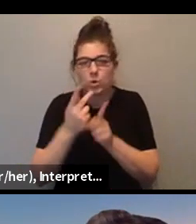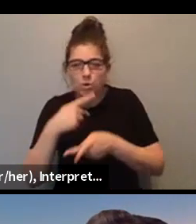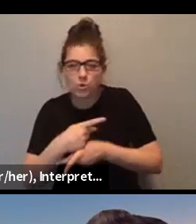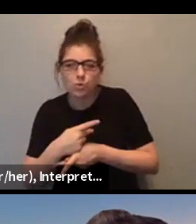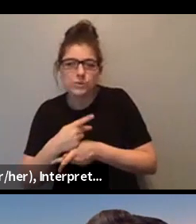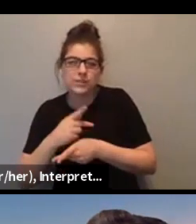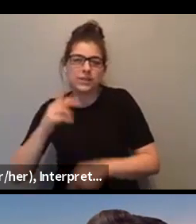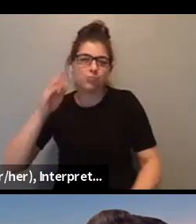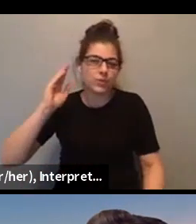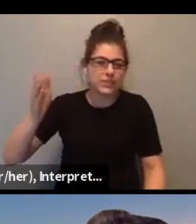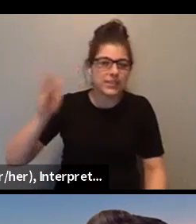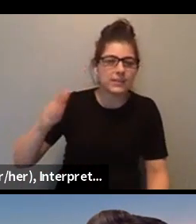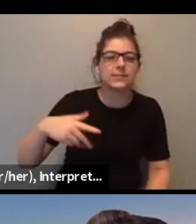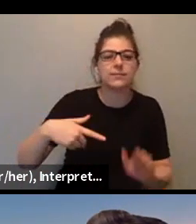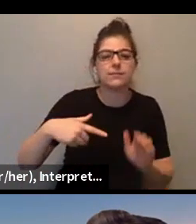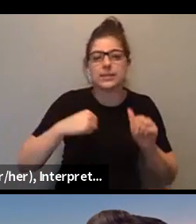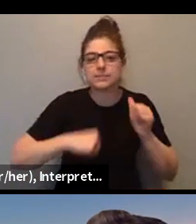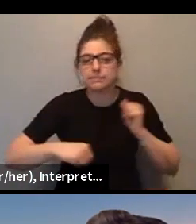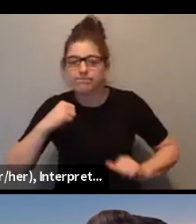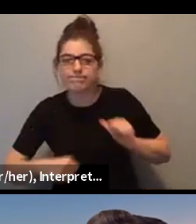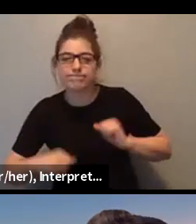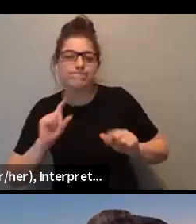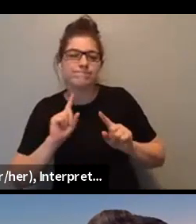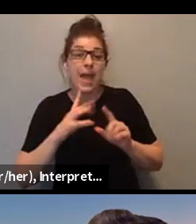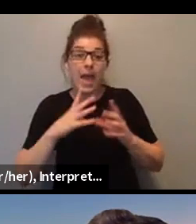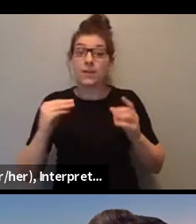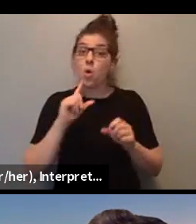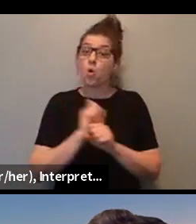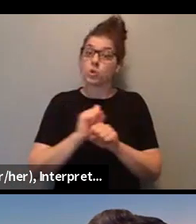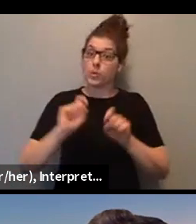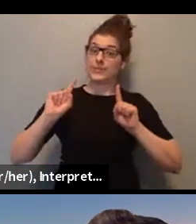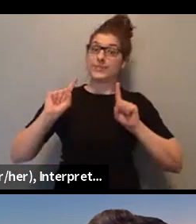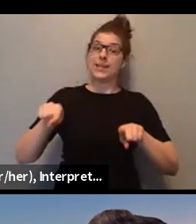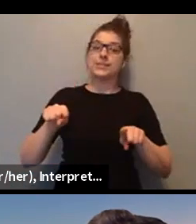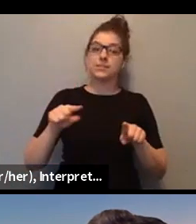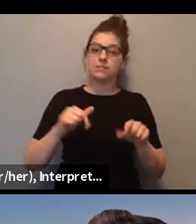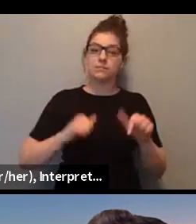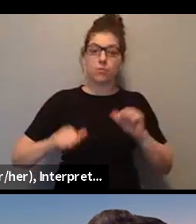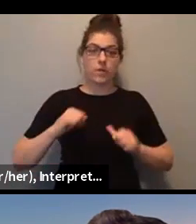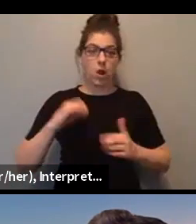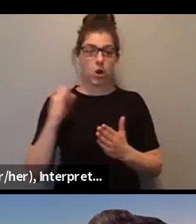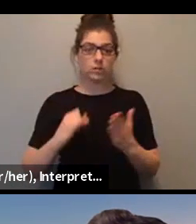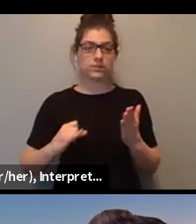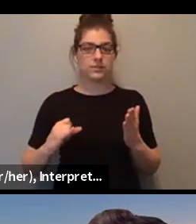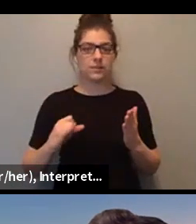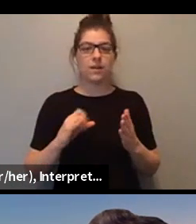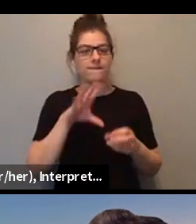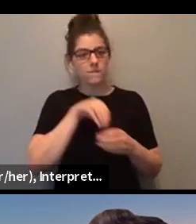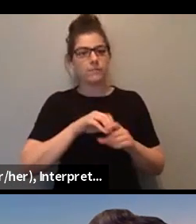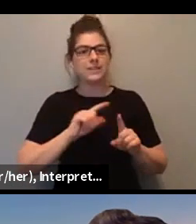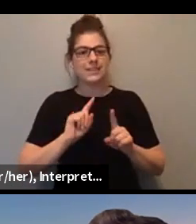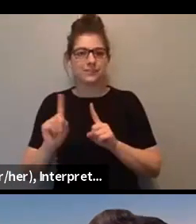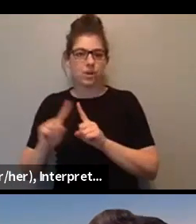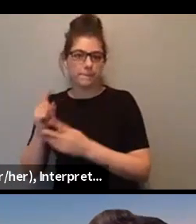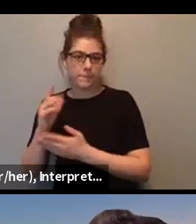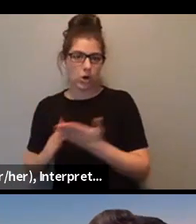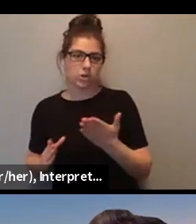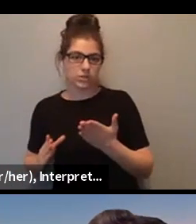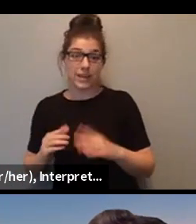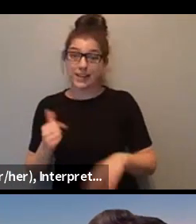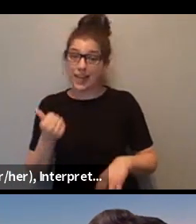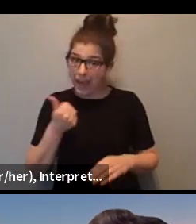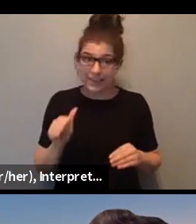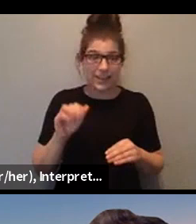presenting, and attending the performing arts is composed of different elements. And in any ecosystem,